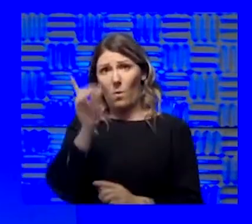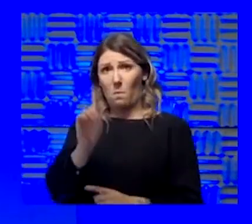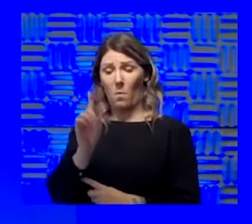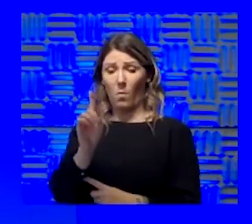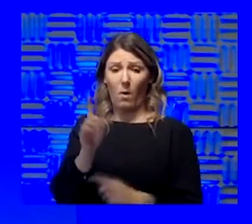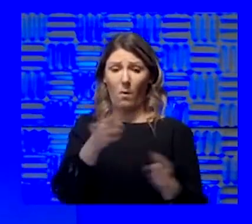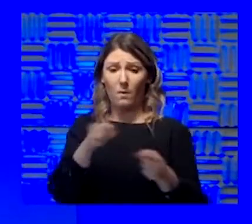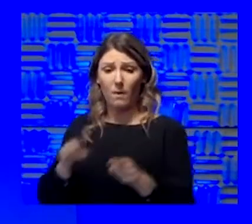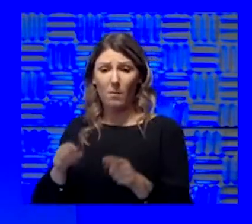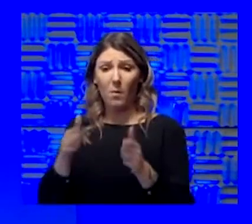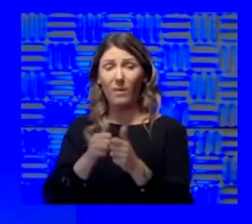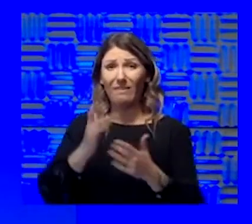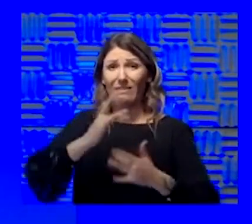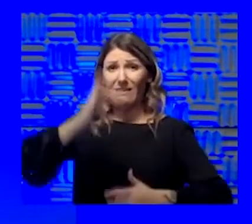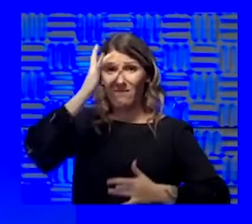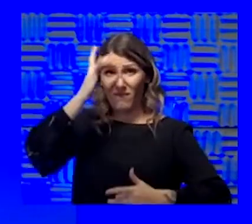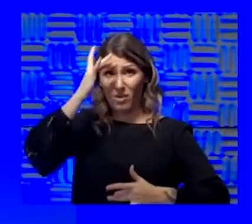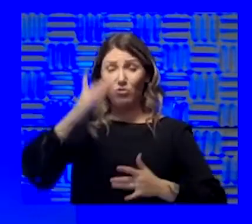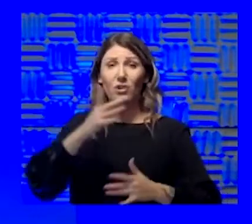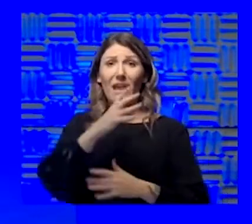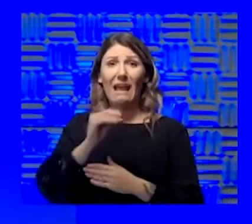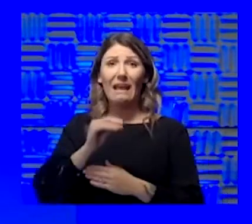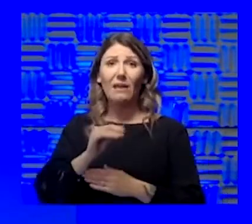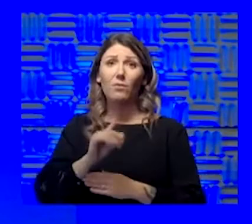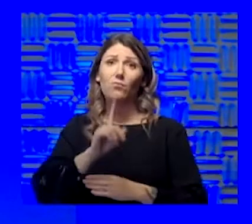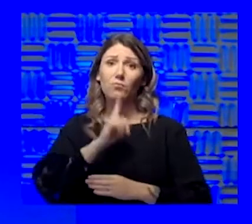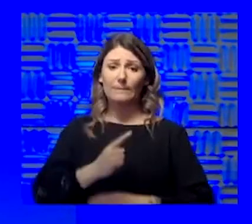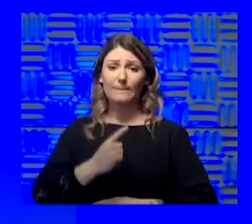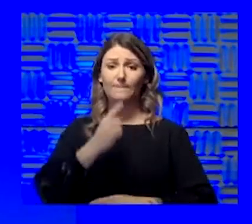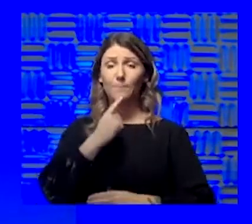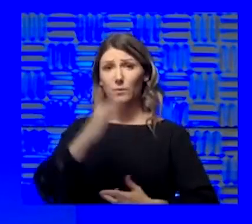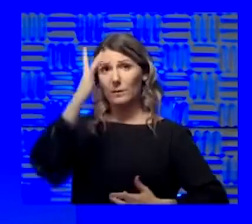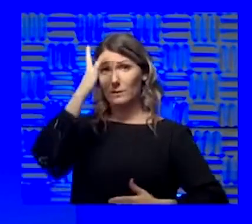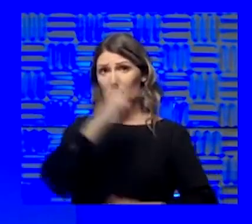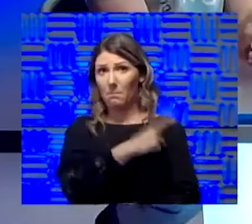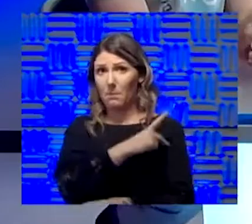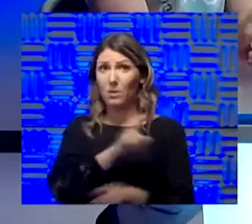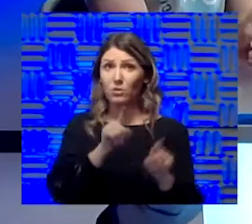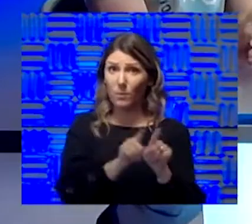infection prevalence and the critically ill patients as well.